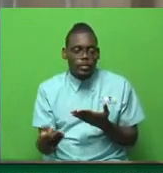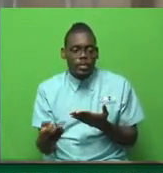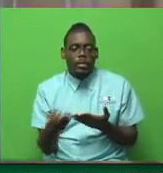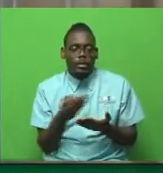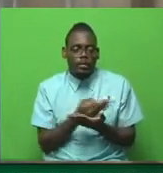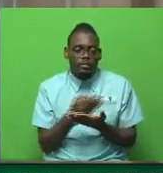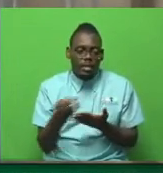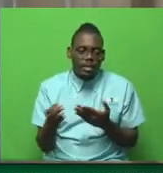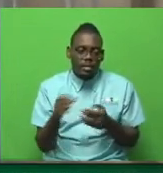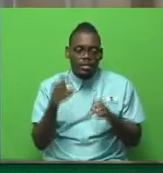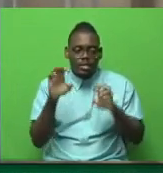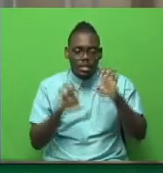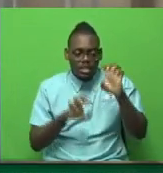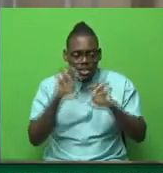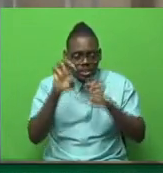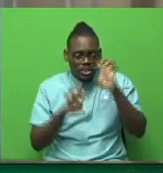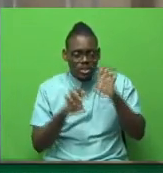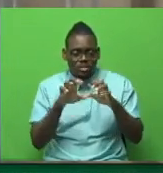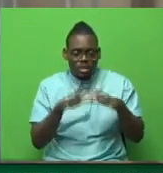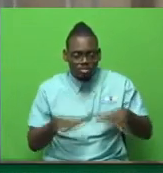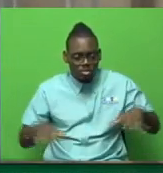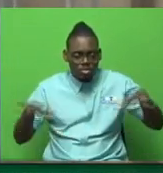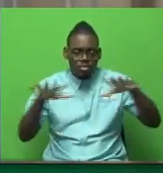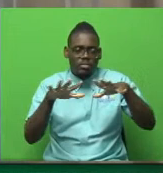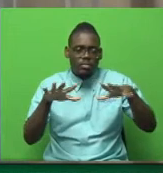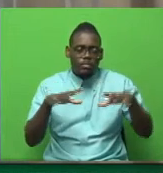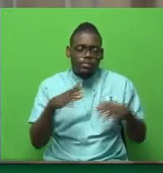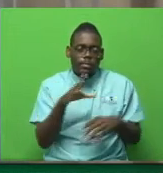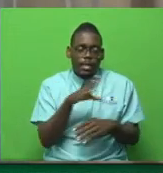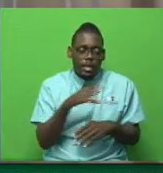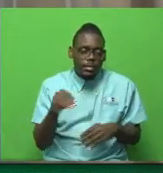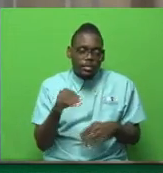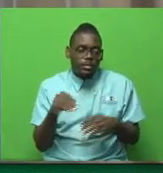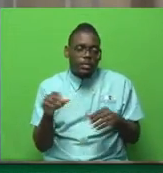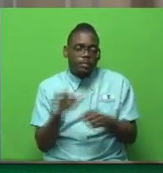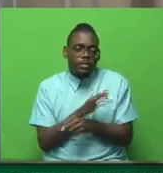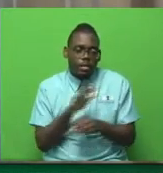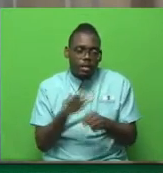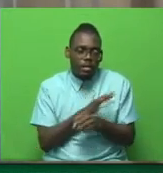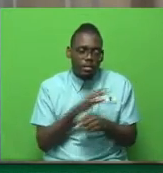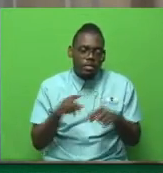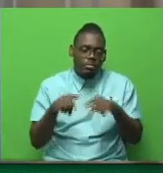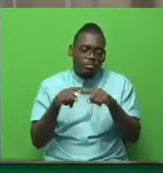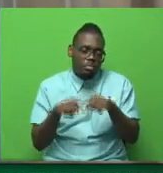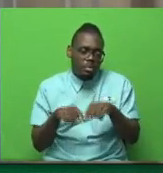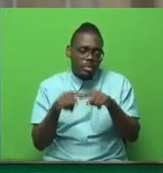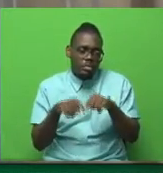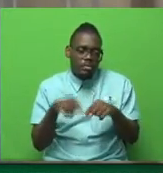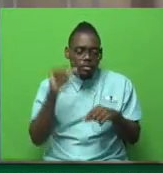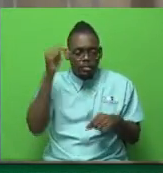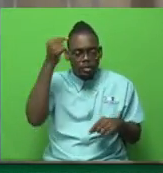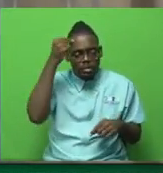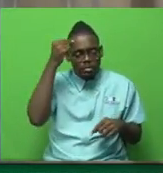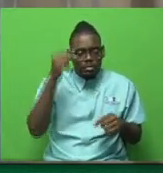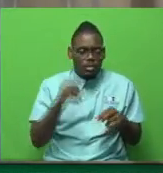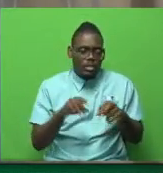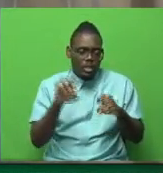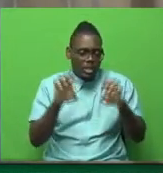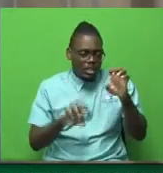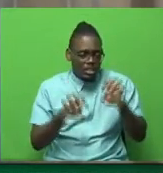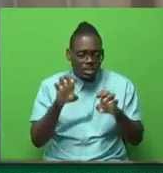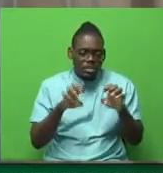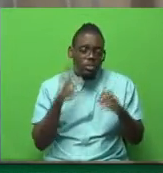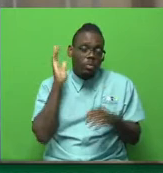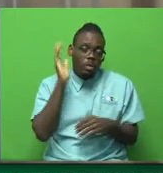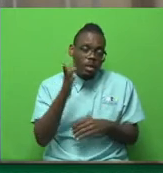energy fields and the full dependence of the government only on energy and nothing else we will be ranked as one of the eight worst